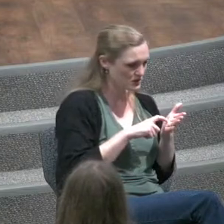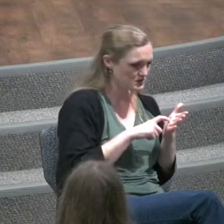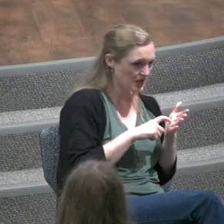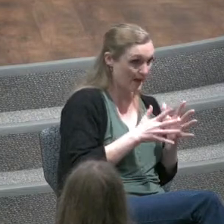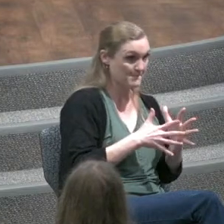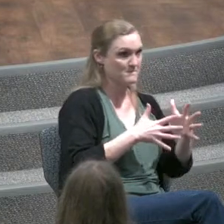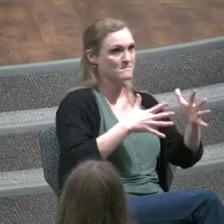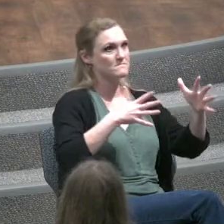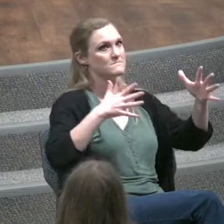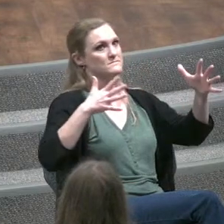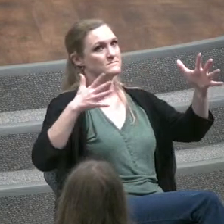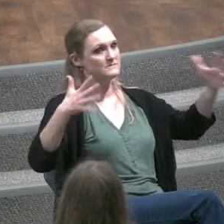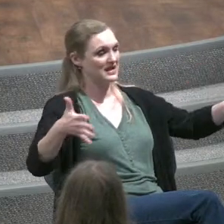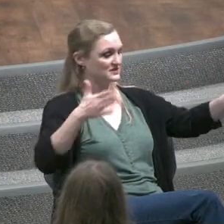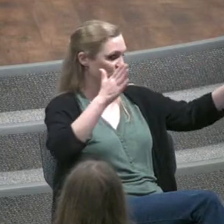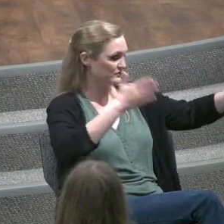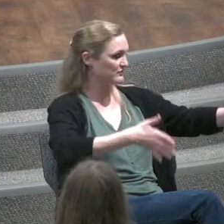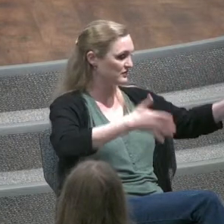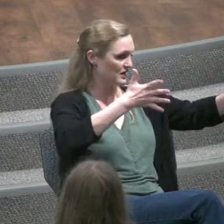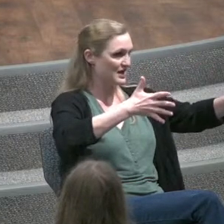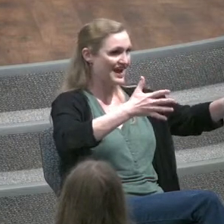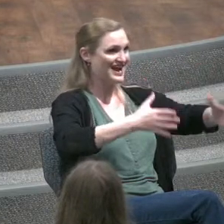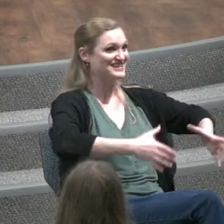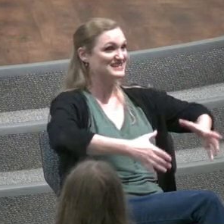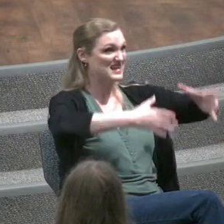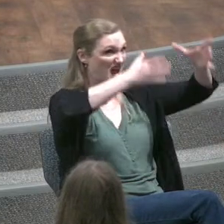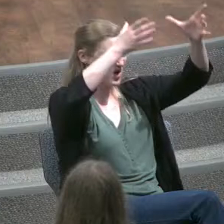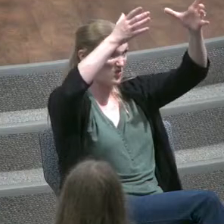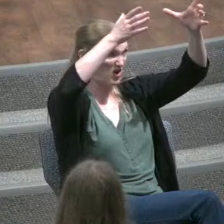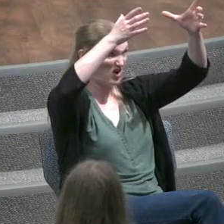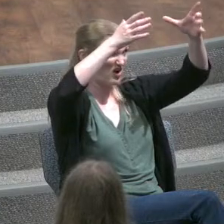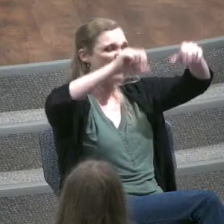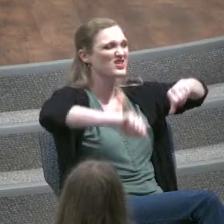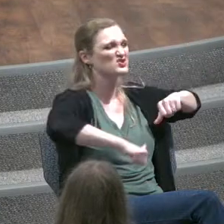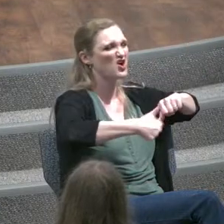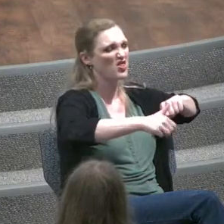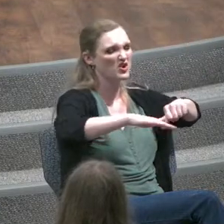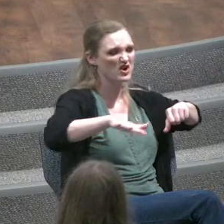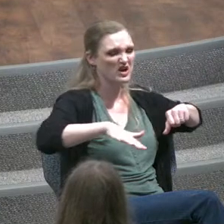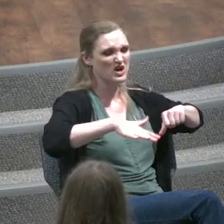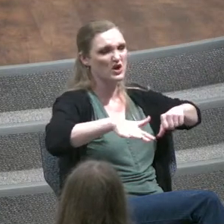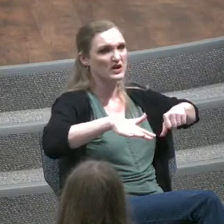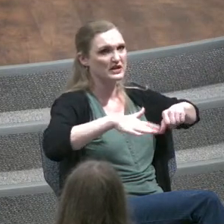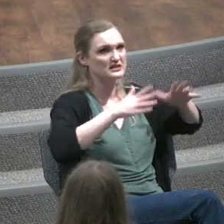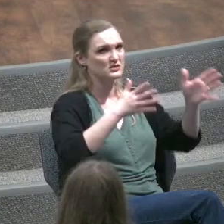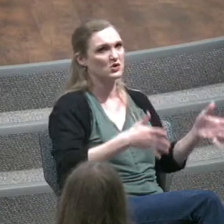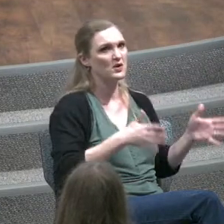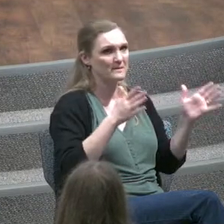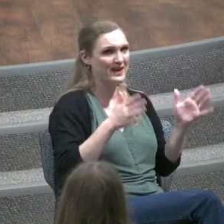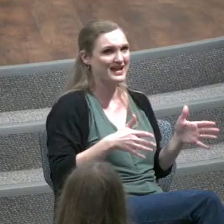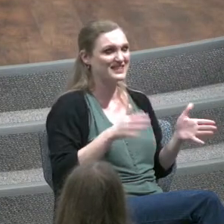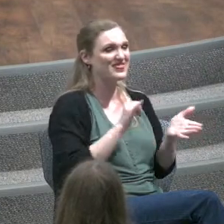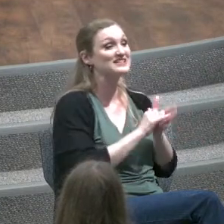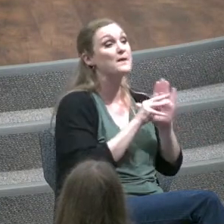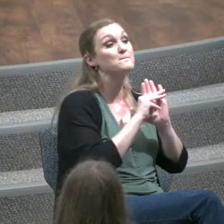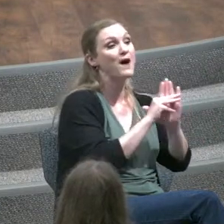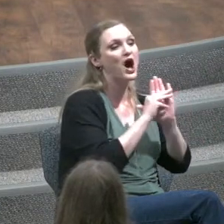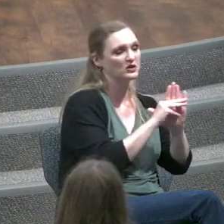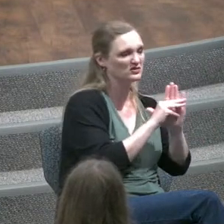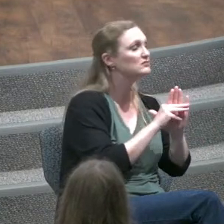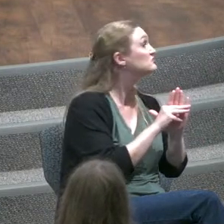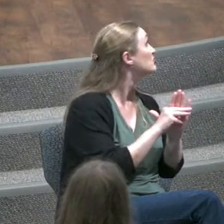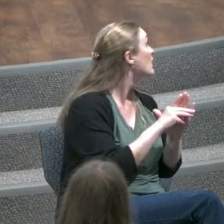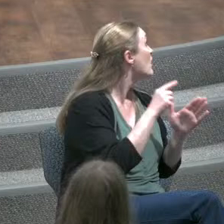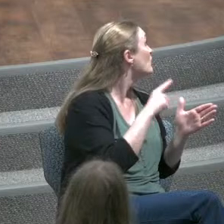the remains of a massive tower. And there's other structures within here, but this is a model of